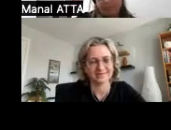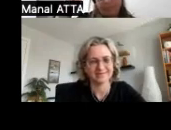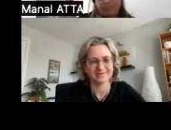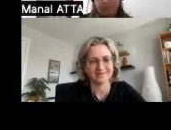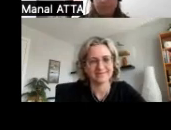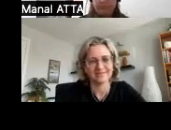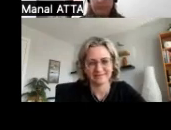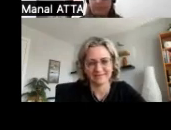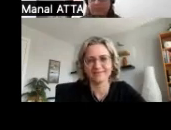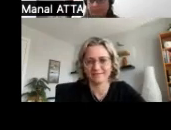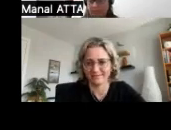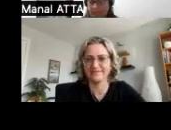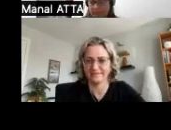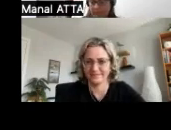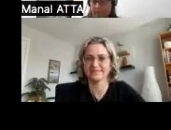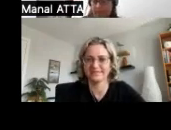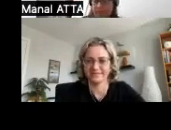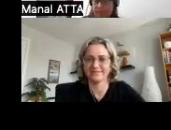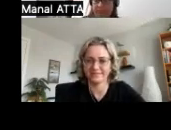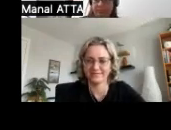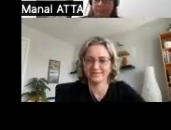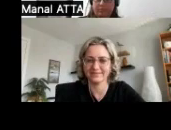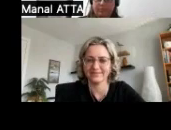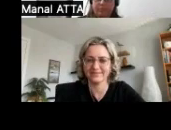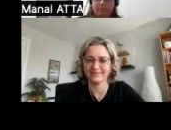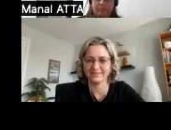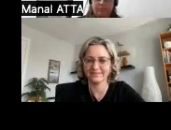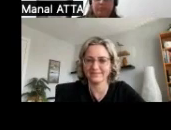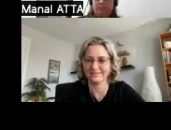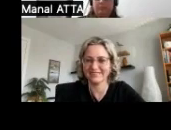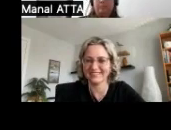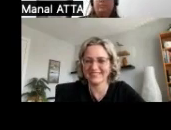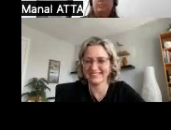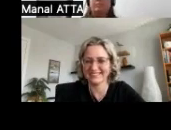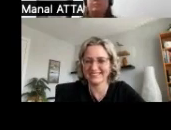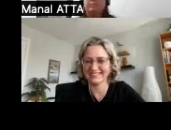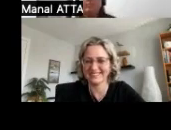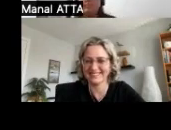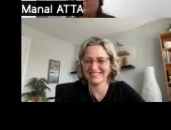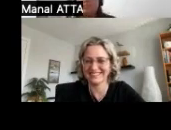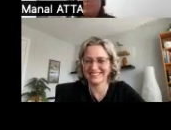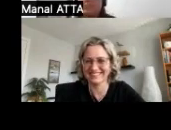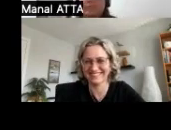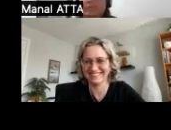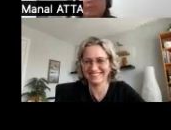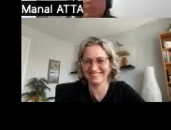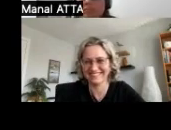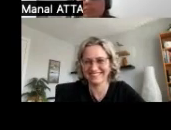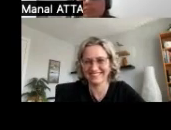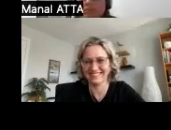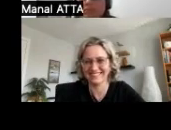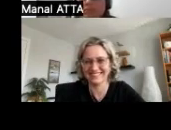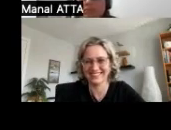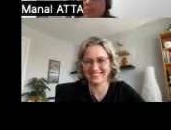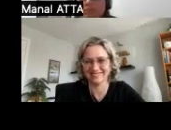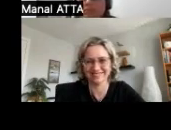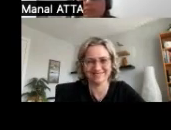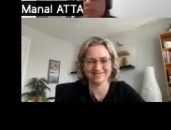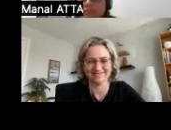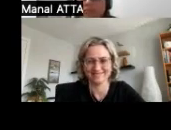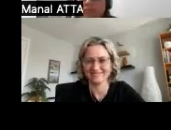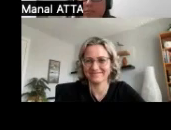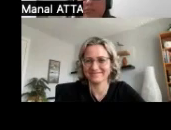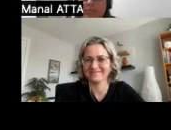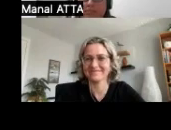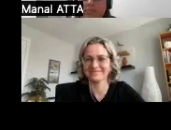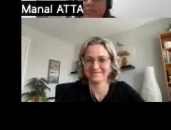tips later on after the break. I can see Alan's here, so wave at Alan. He's the director of Alpha Plus. And